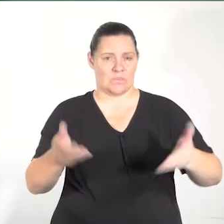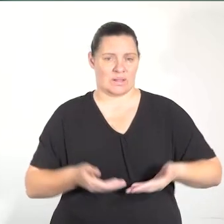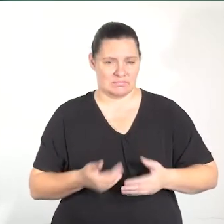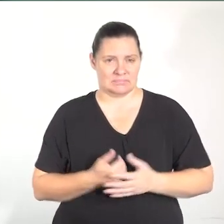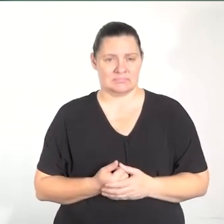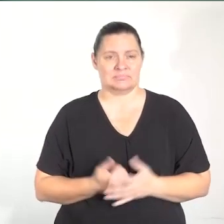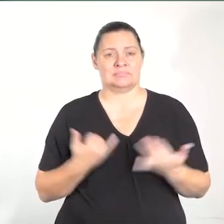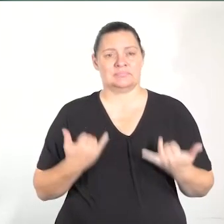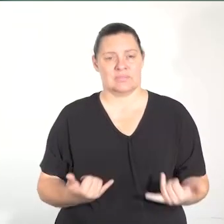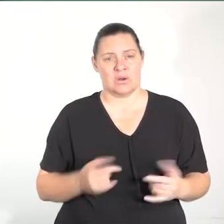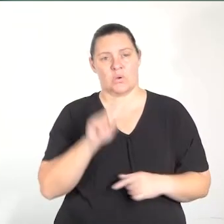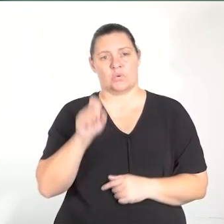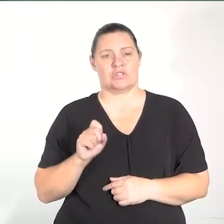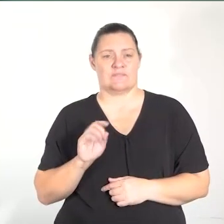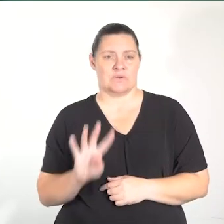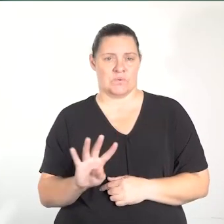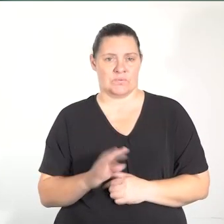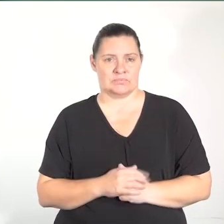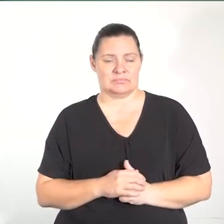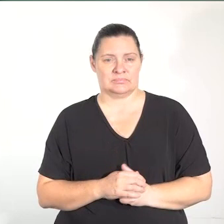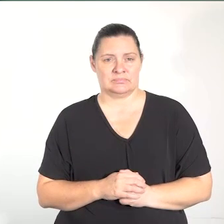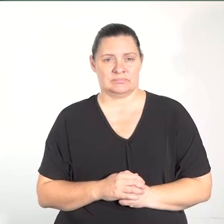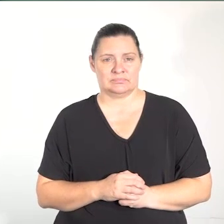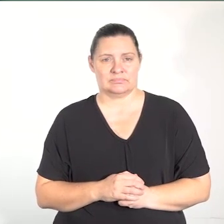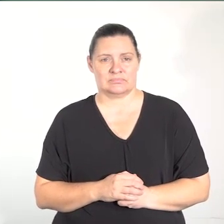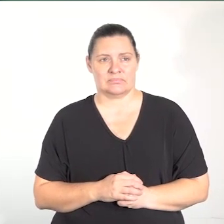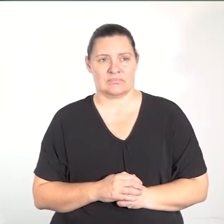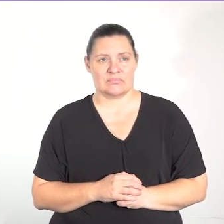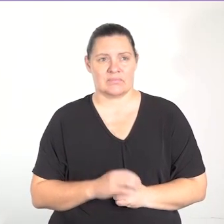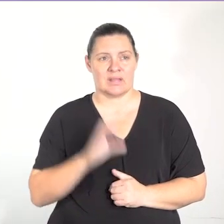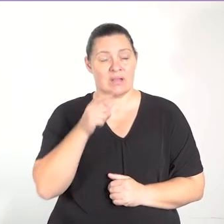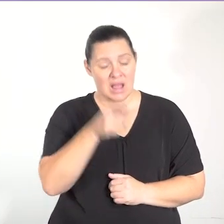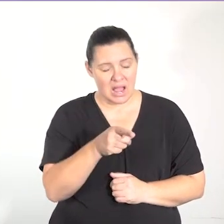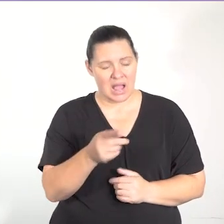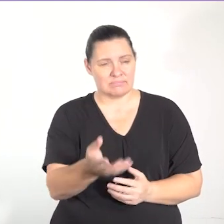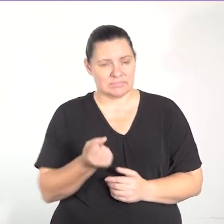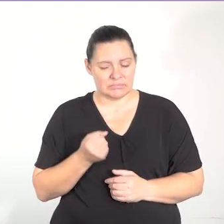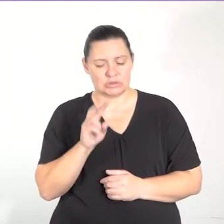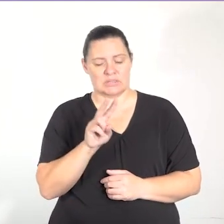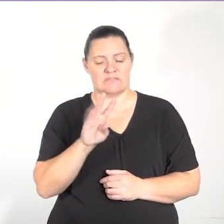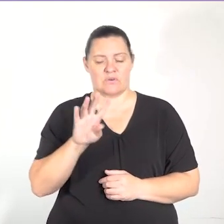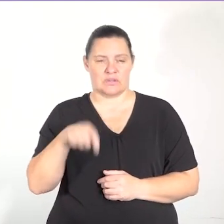Welcome back. So let us go to question number 4. Kahlulo inherited